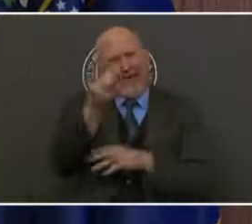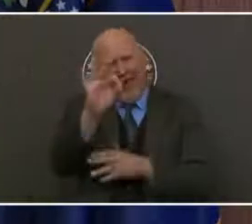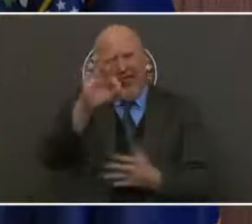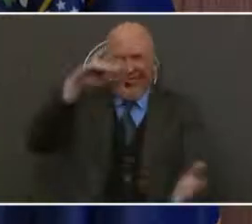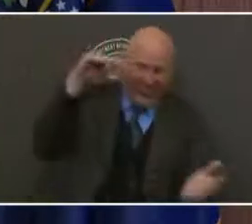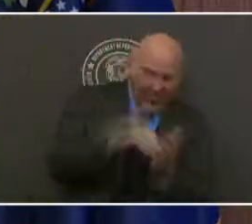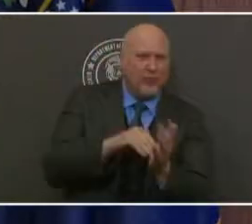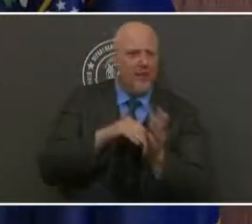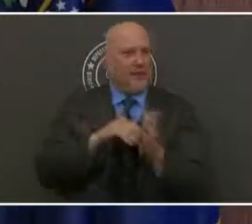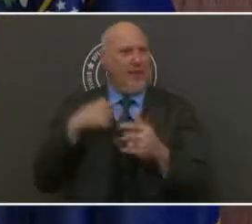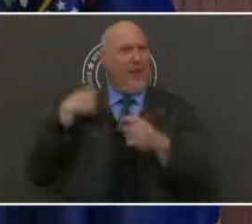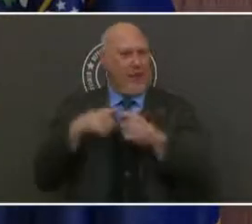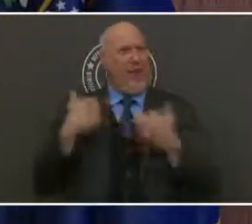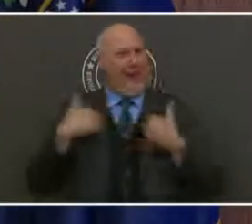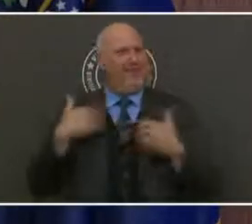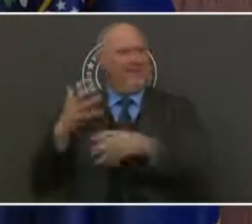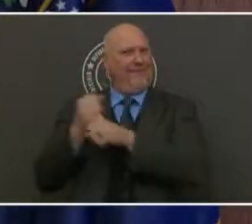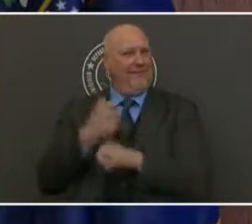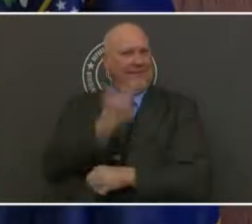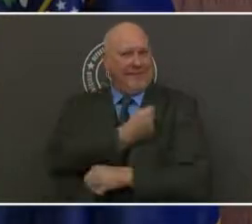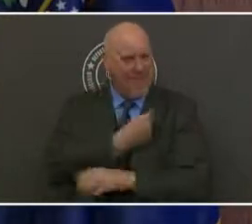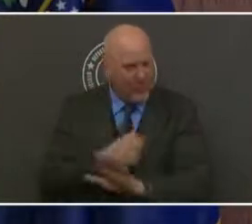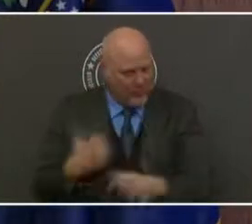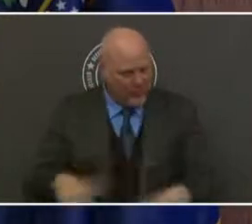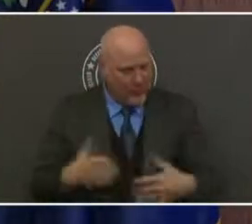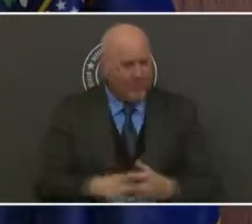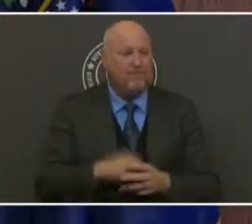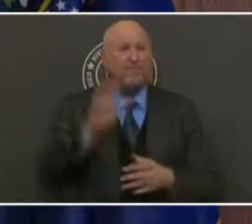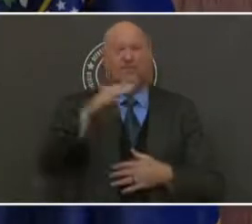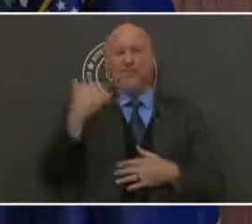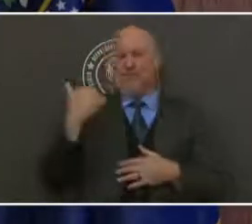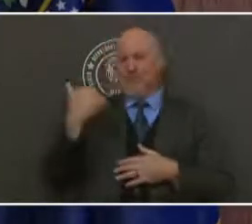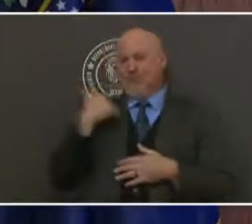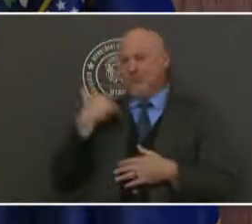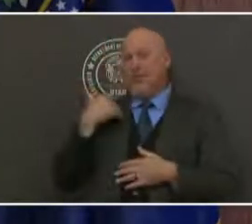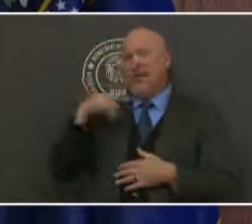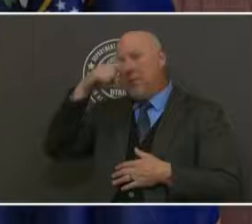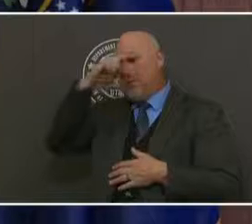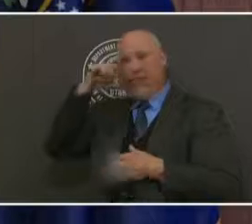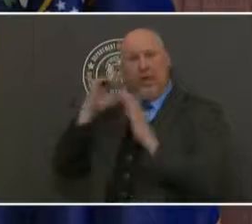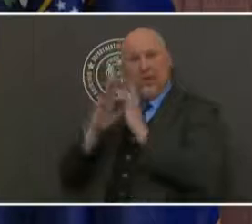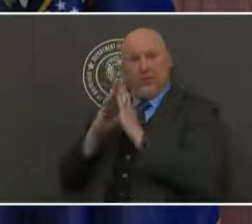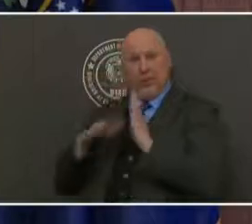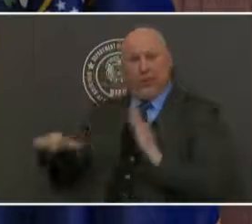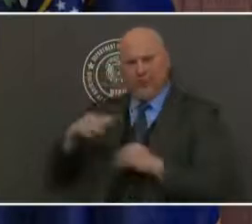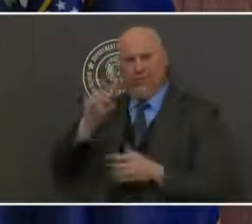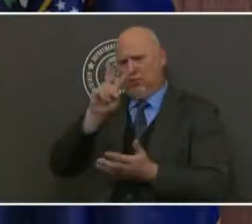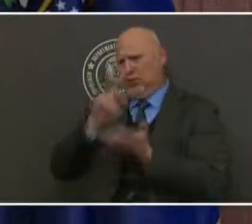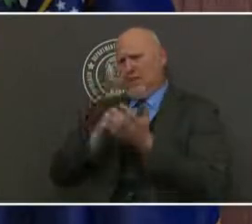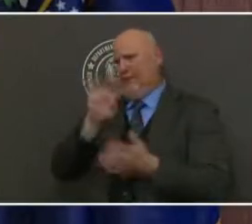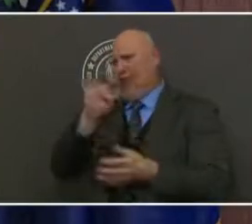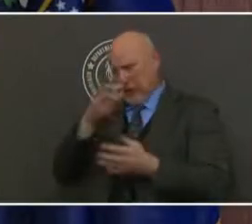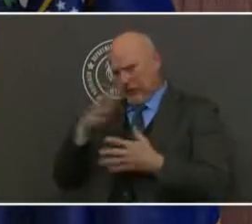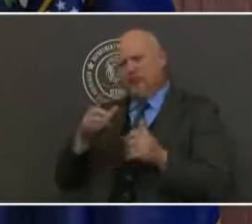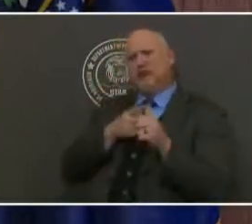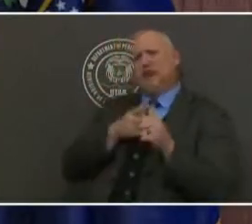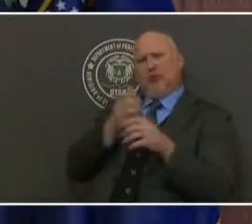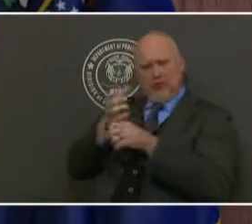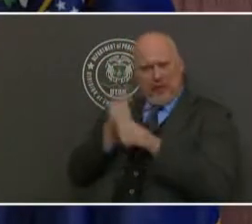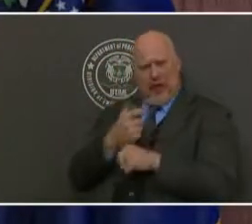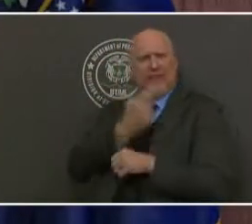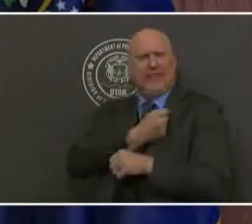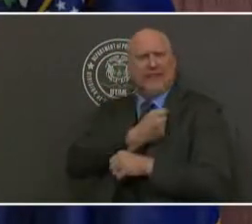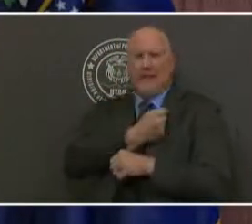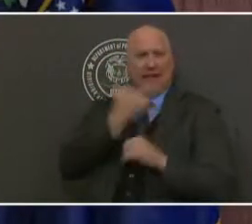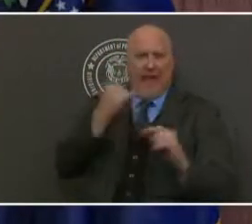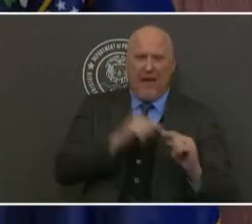4th. Now we're up to 8,400. Also, again, our numbers with our elderly population continue to